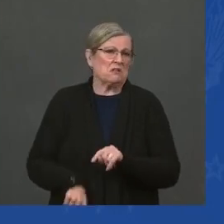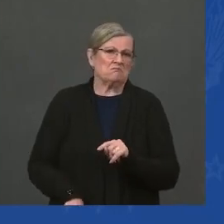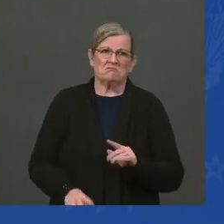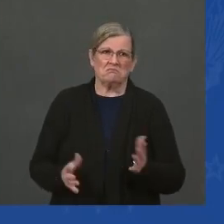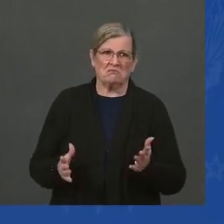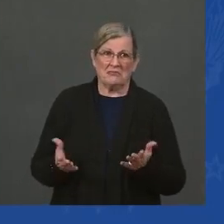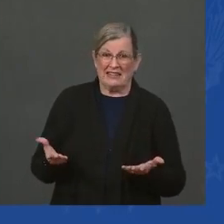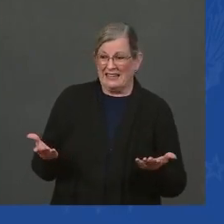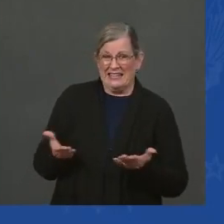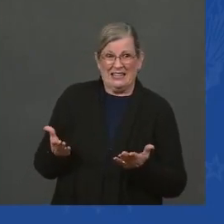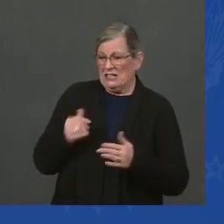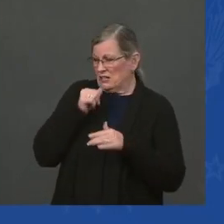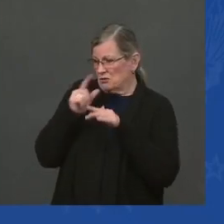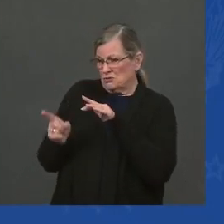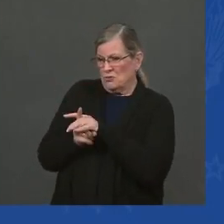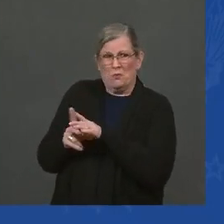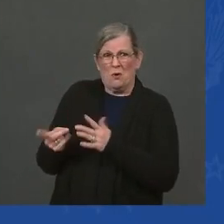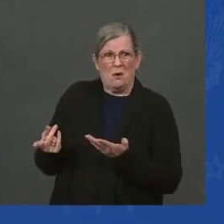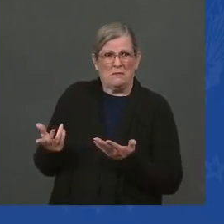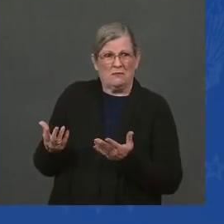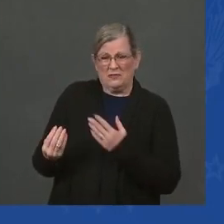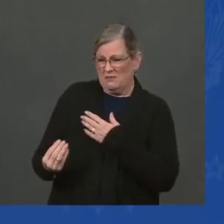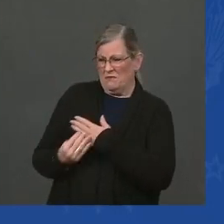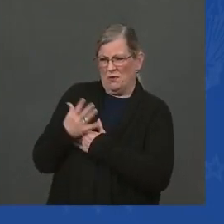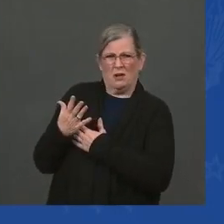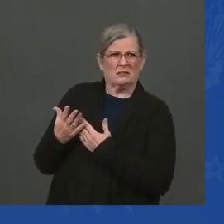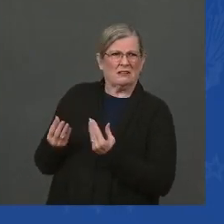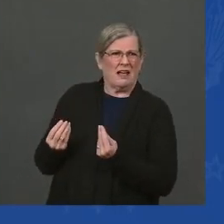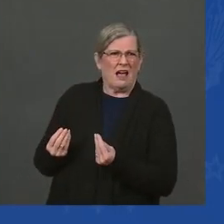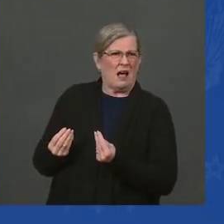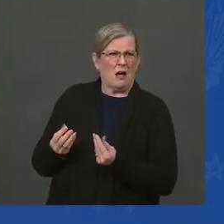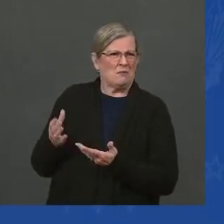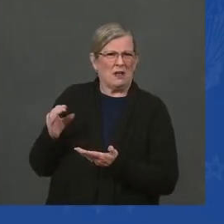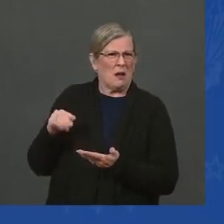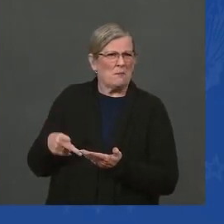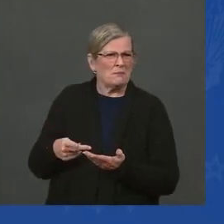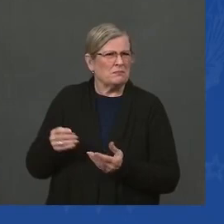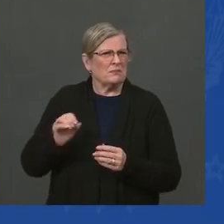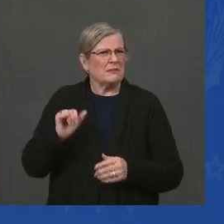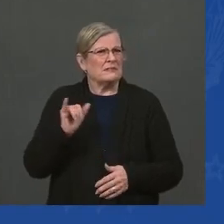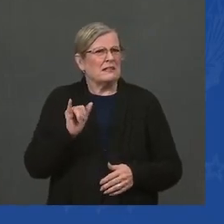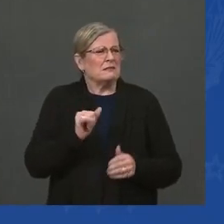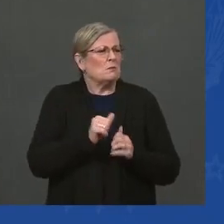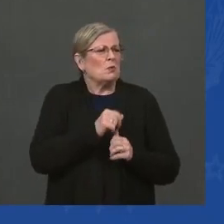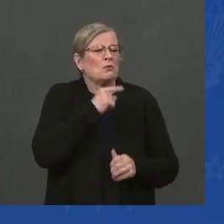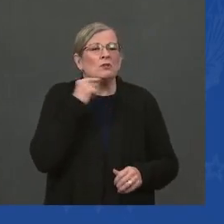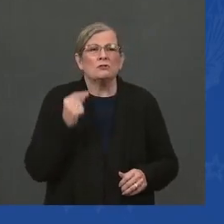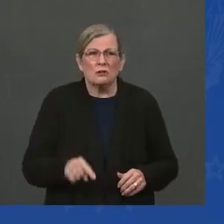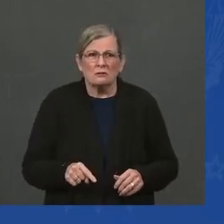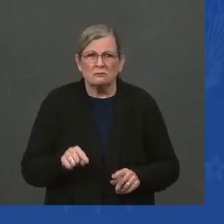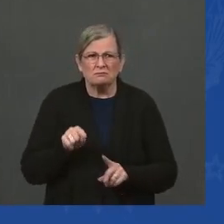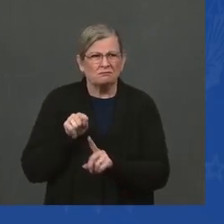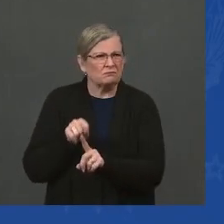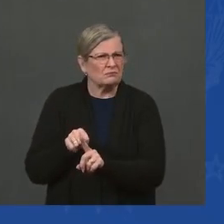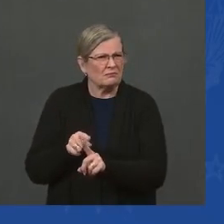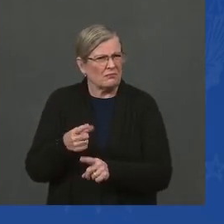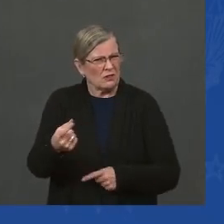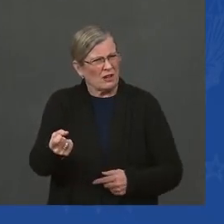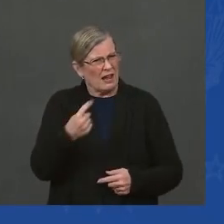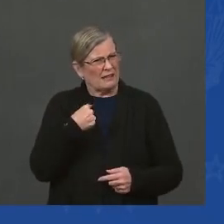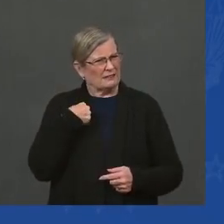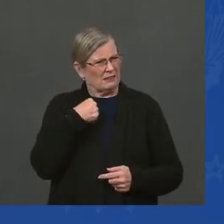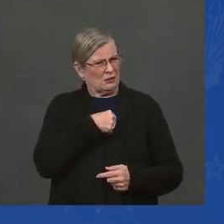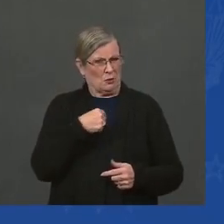with regard to Russia. With regard to the more profound question about, am I worried about an armed conflict or